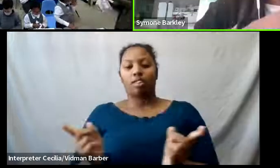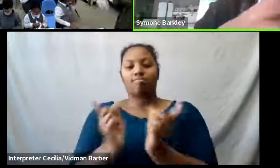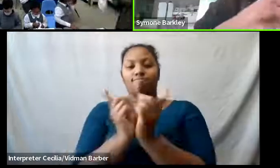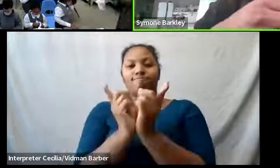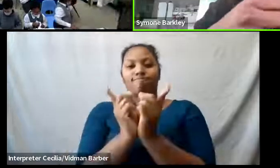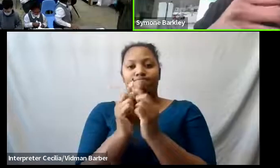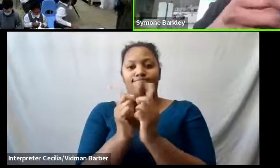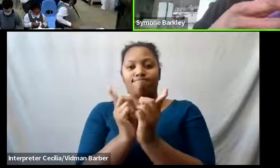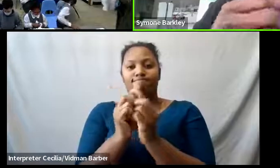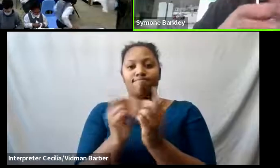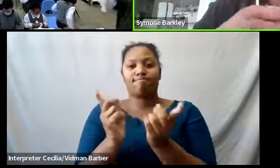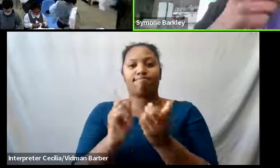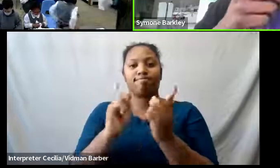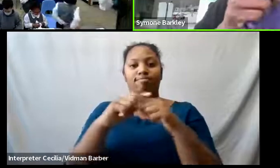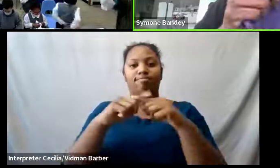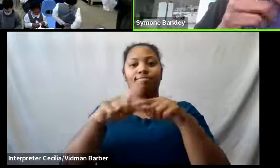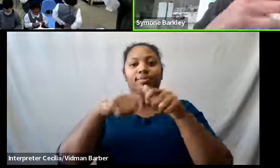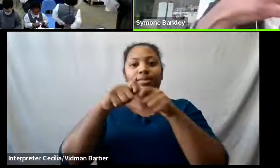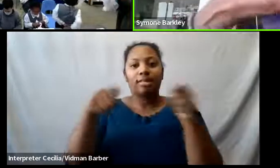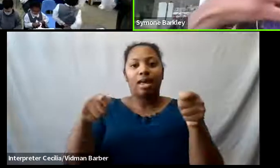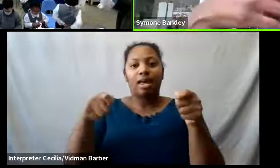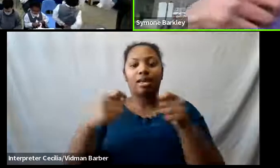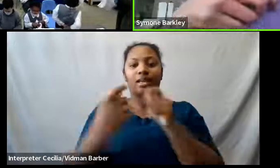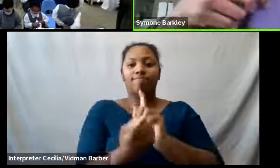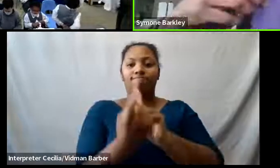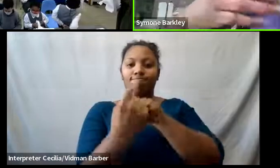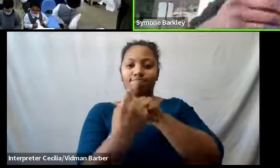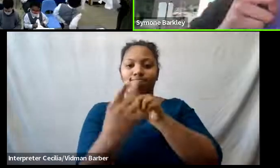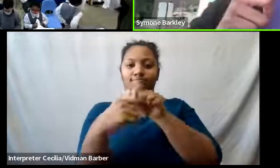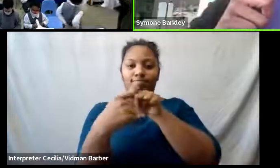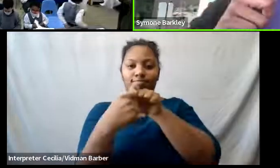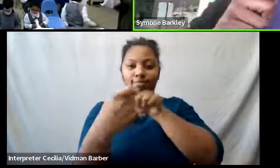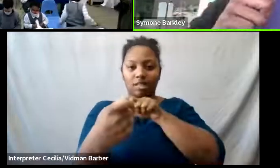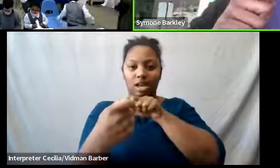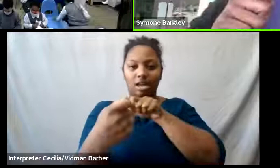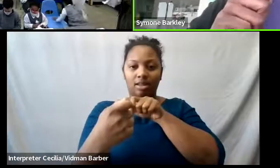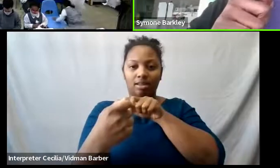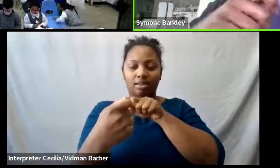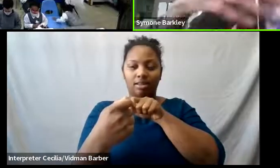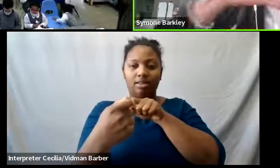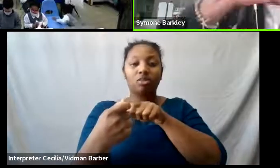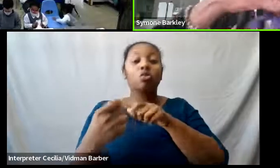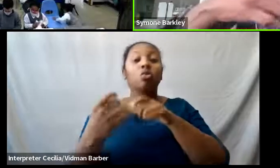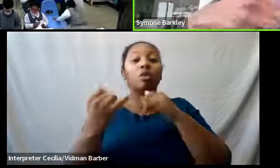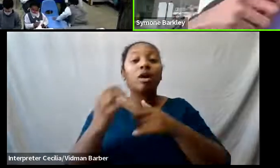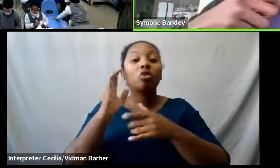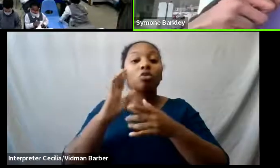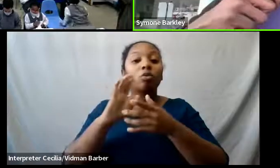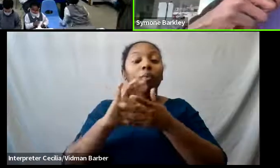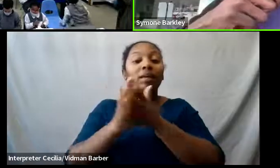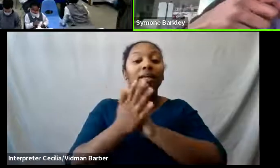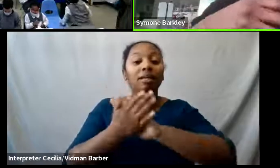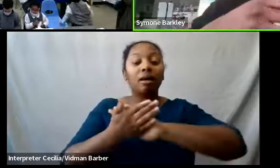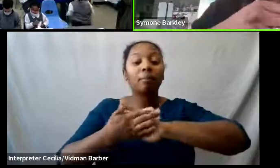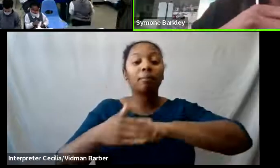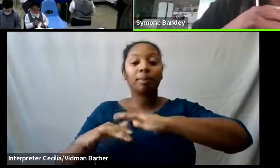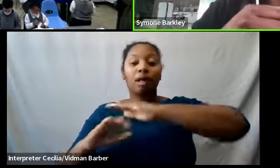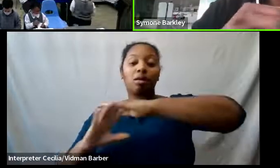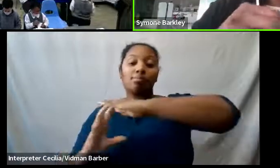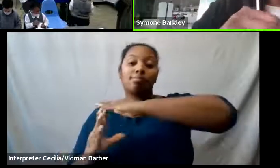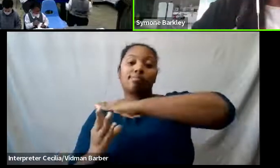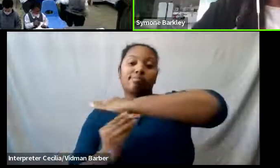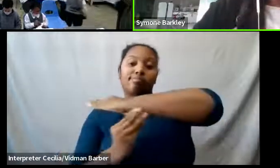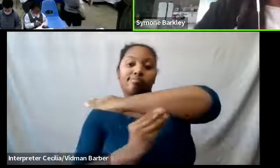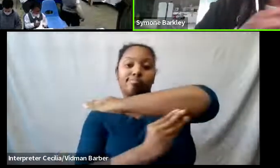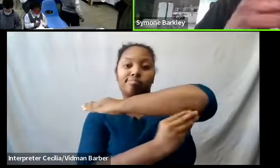And you're going to do that all the way across. And that's going to make the bottom of your bag. Okay. That's going to make the seal for your bag. Okay. So you